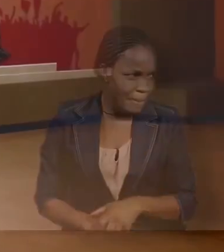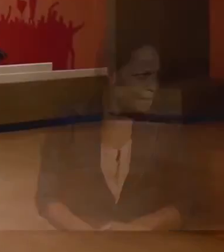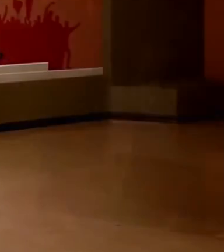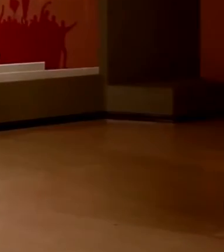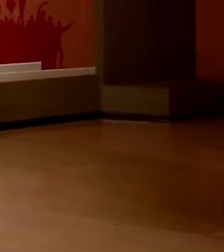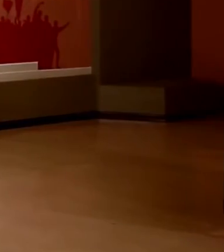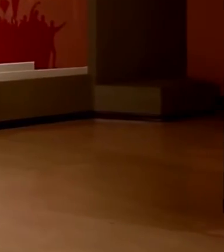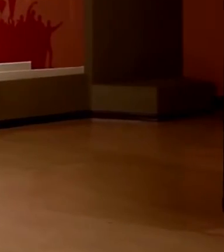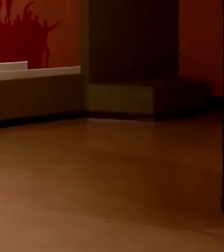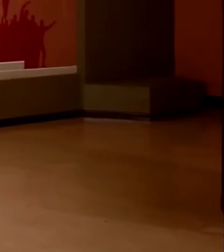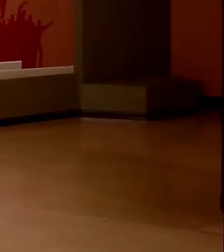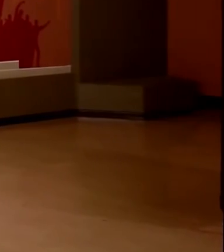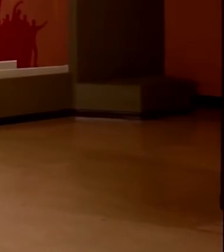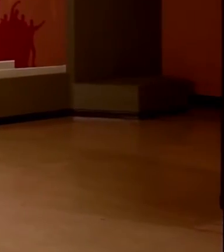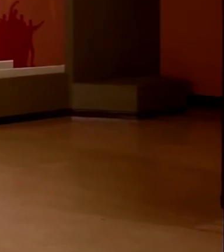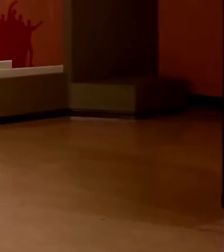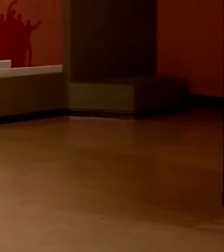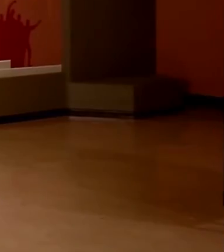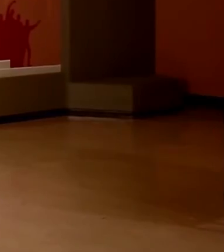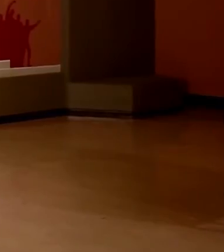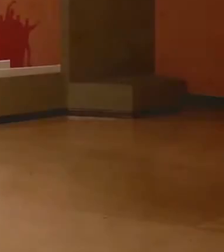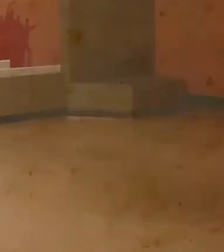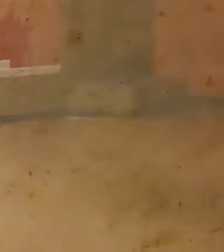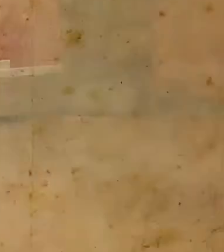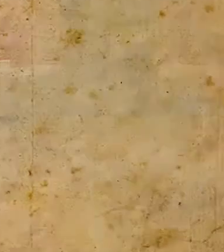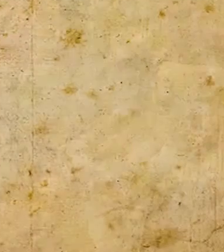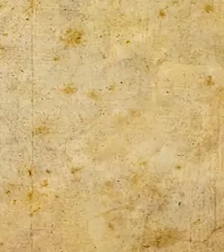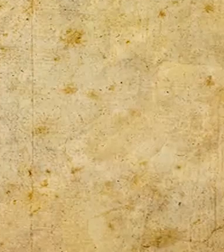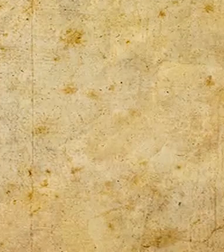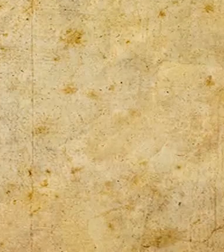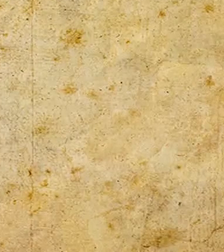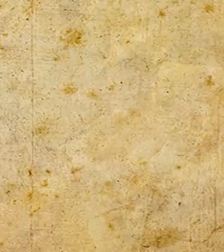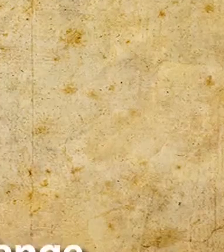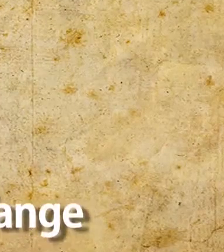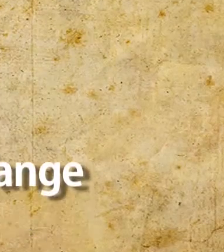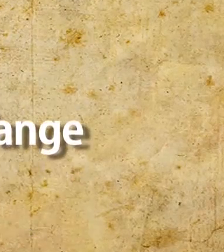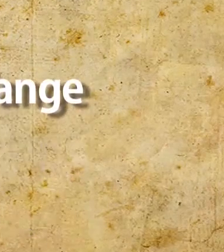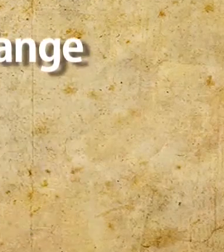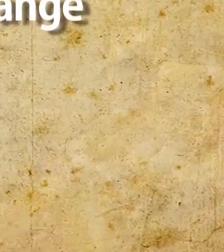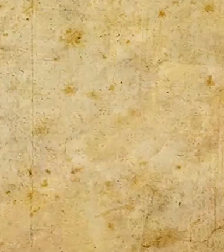series. See you next time. Bye.